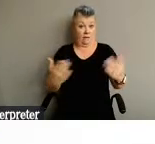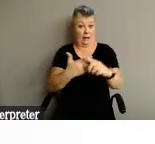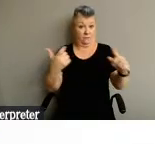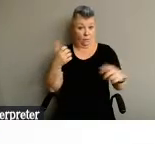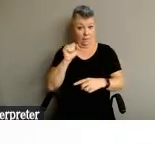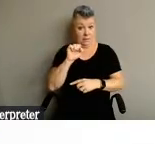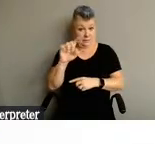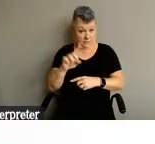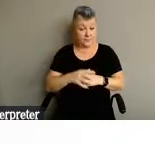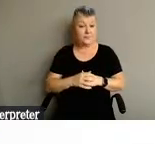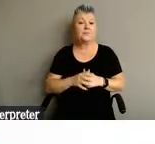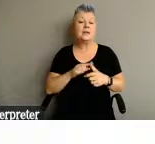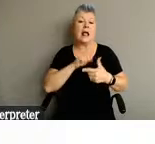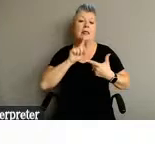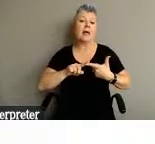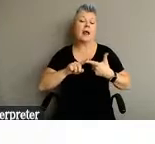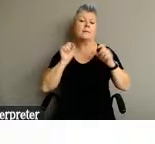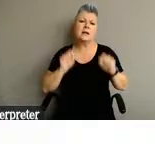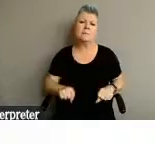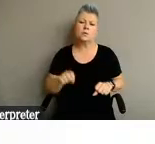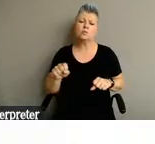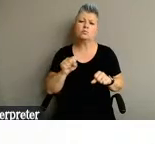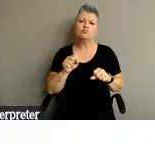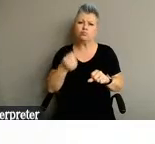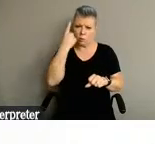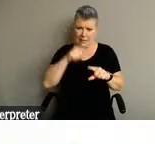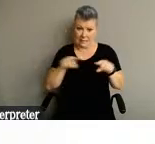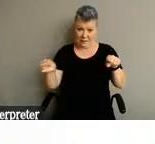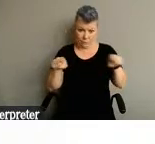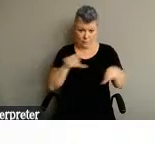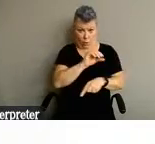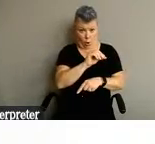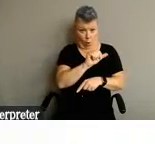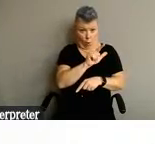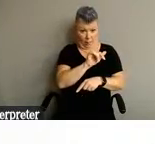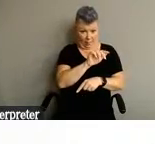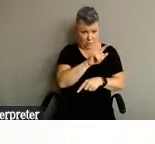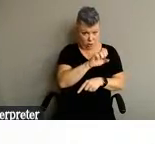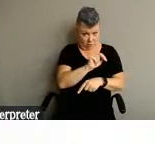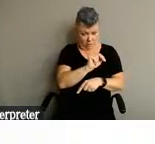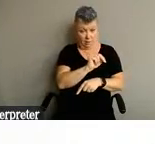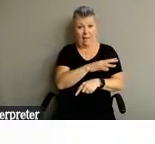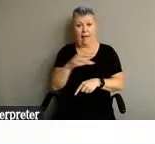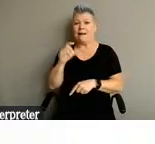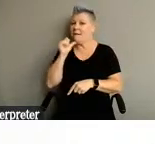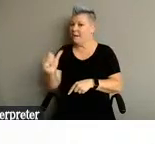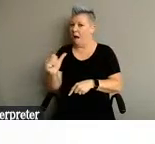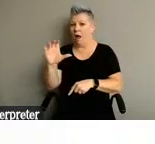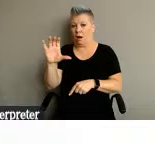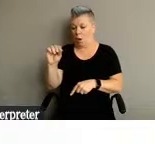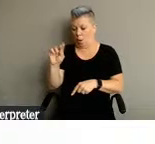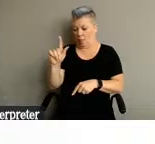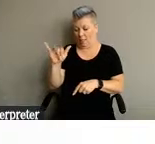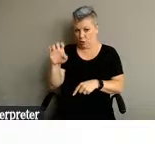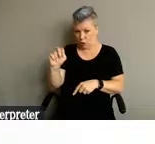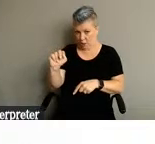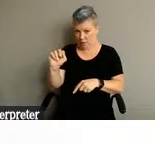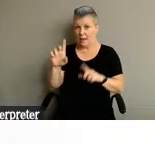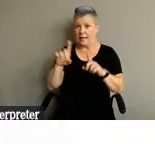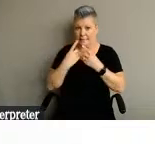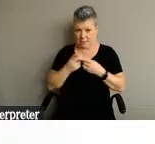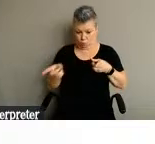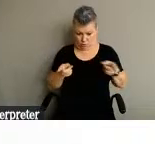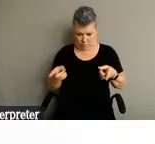special school districts, being able to understand the difference between coalition as well as non-coalition districts, understanding the process